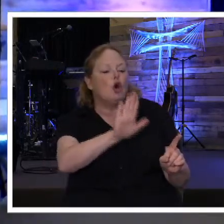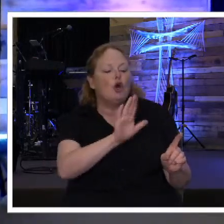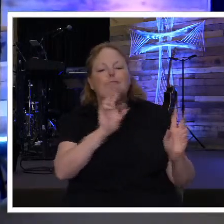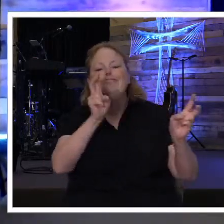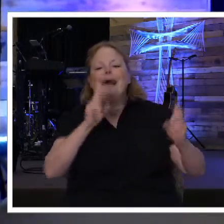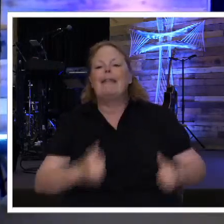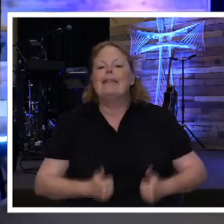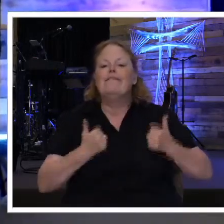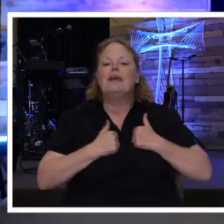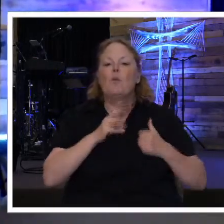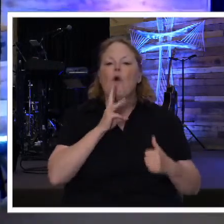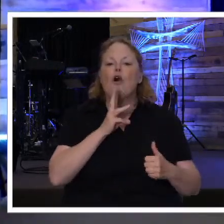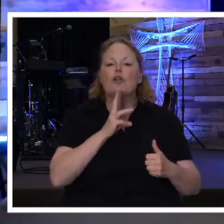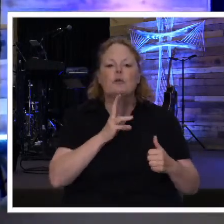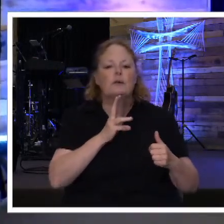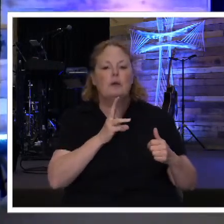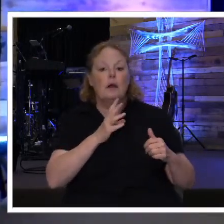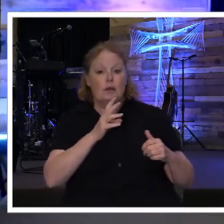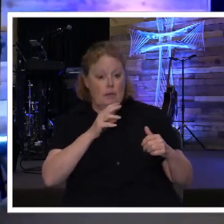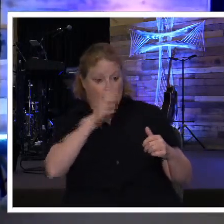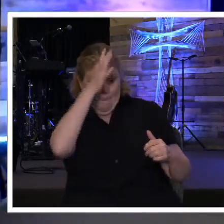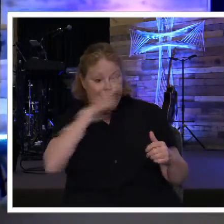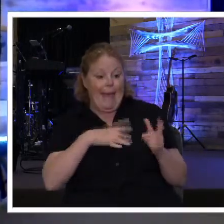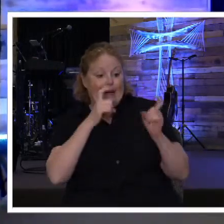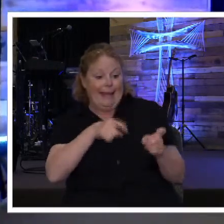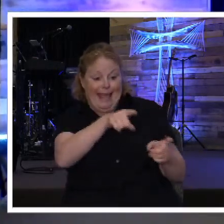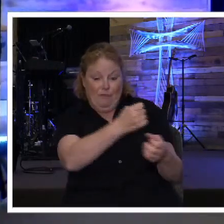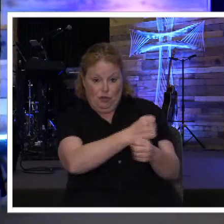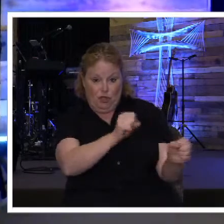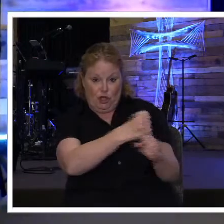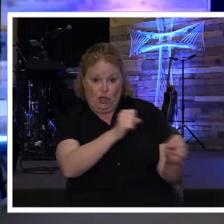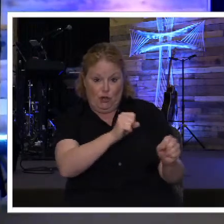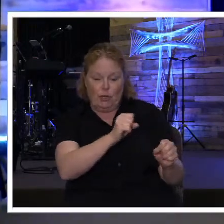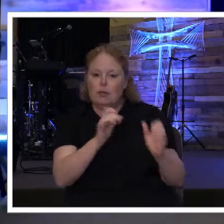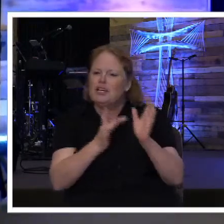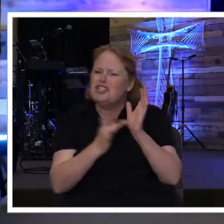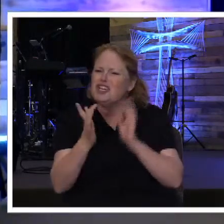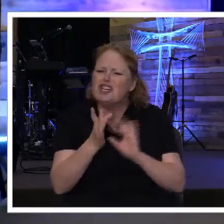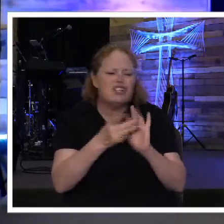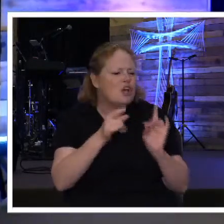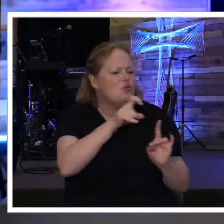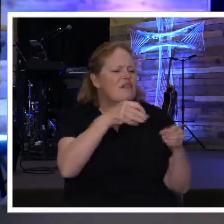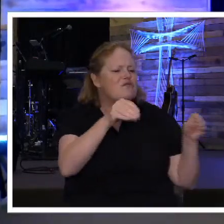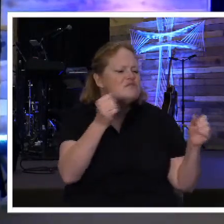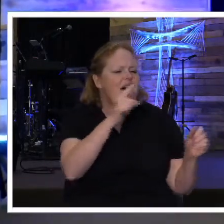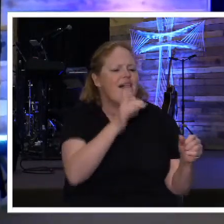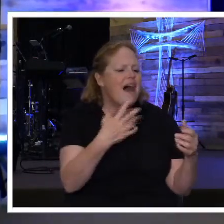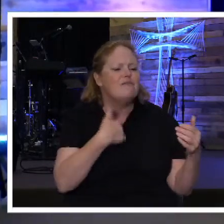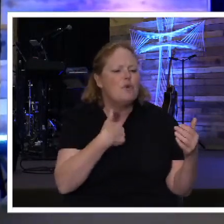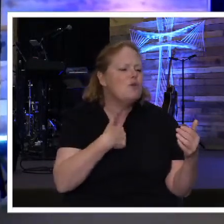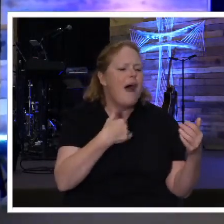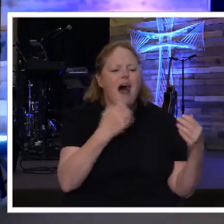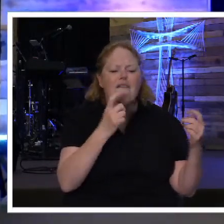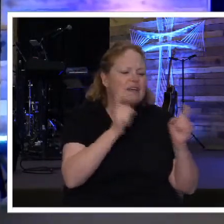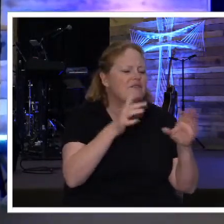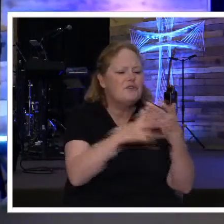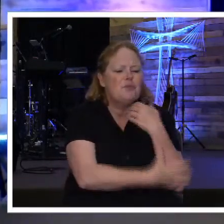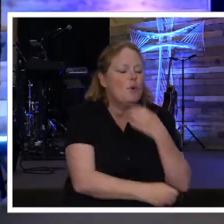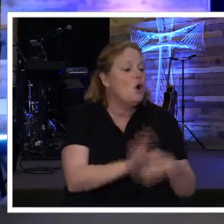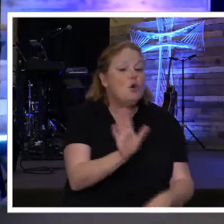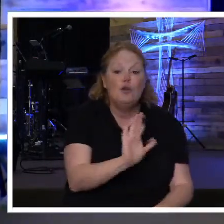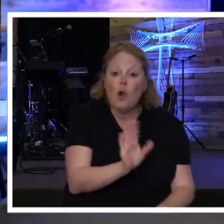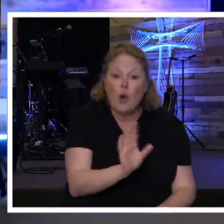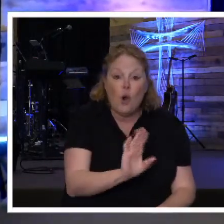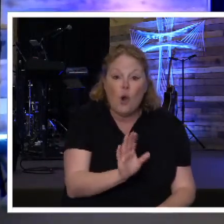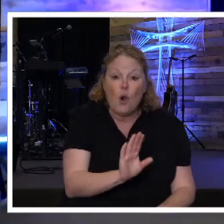been her security. Jesus doesn't bring up money to her because money wasn't her issue. He doesn't bring up sex and romance